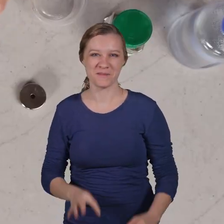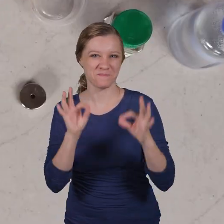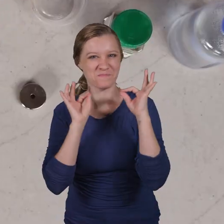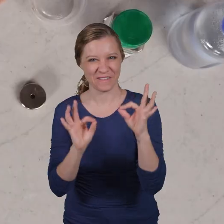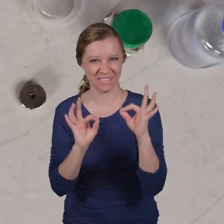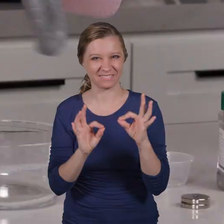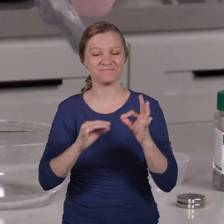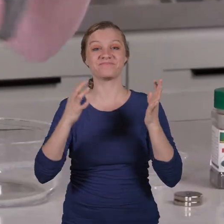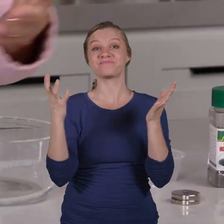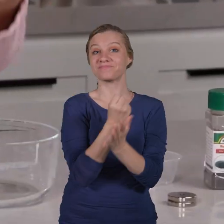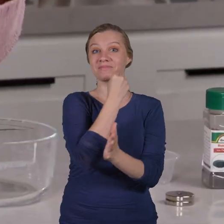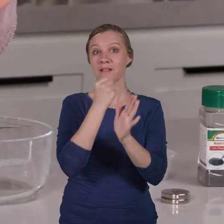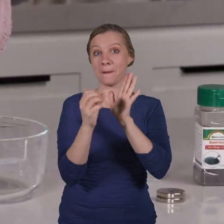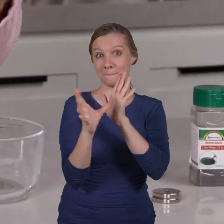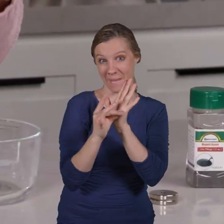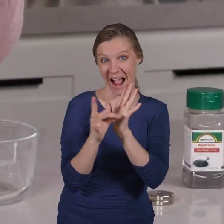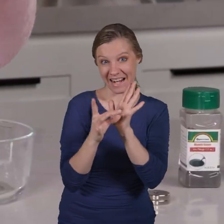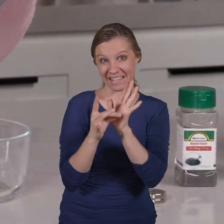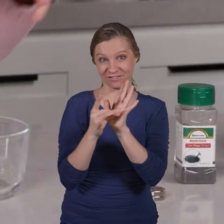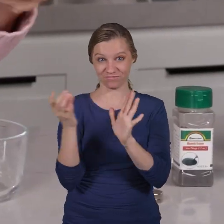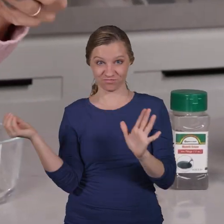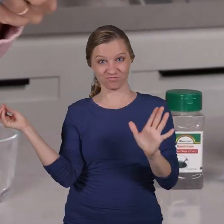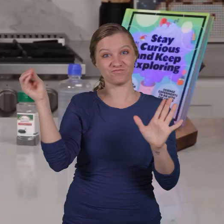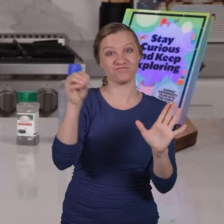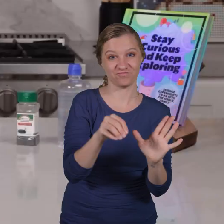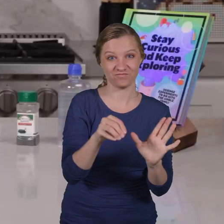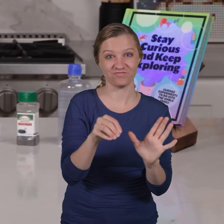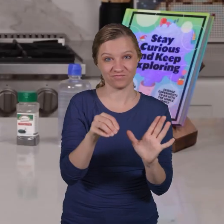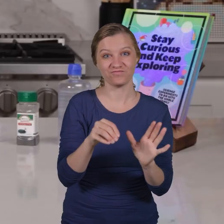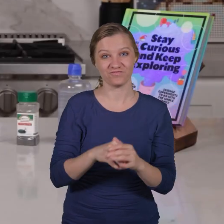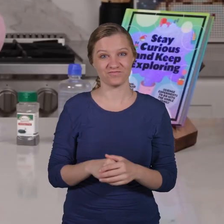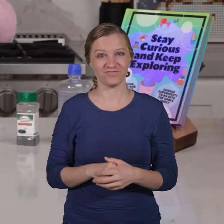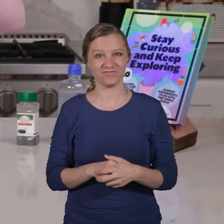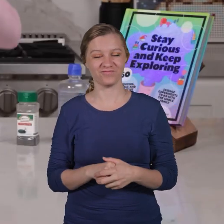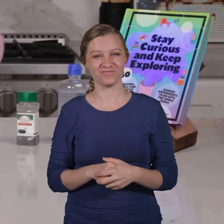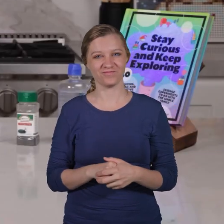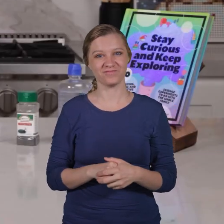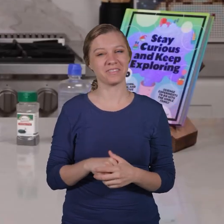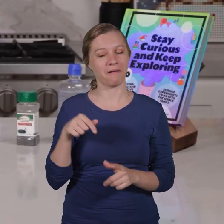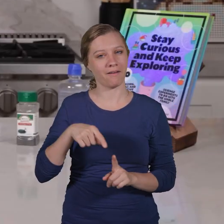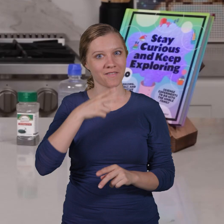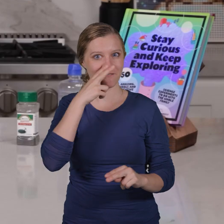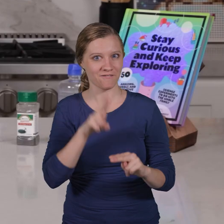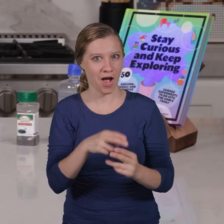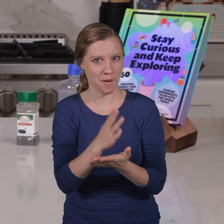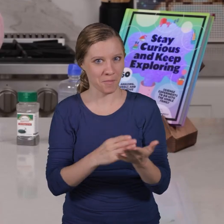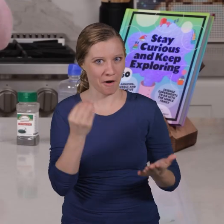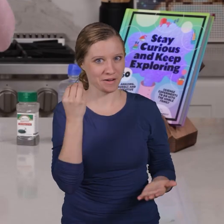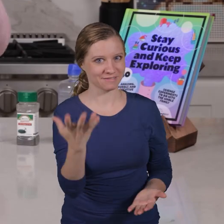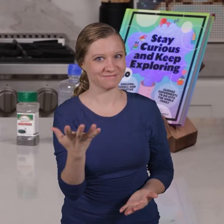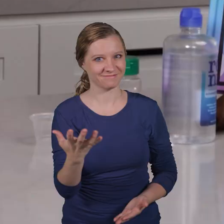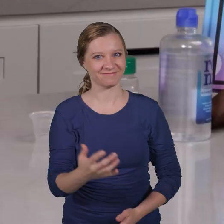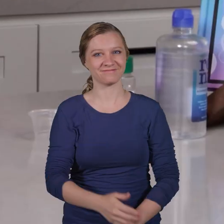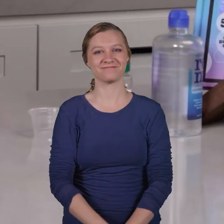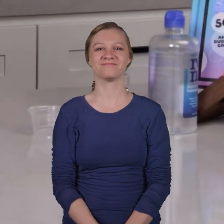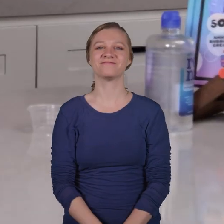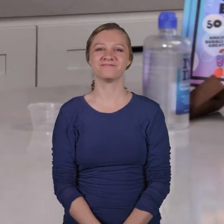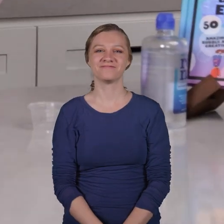Perfect. So now, what you wanna do is get your magnet. This is the fun part.